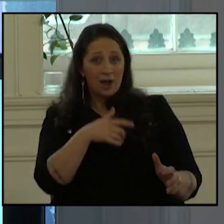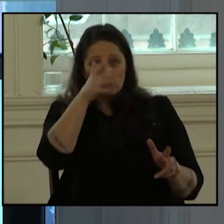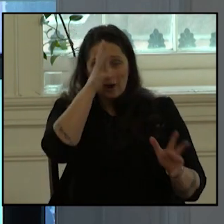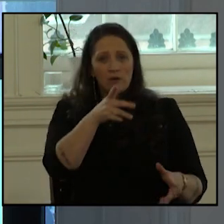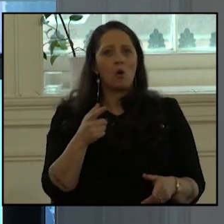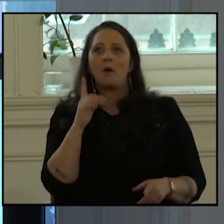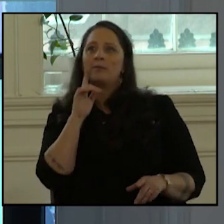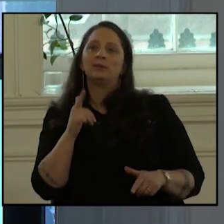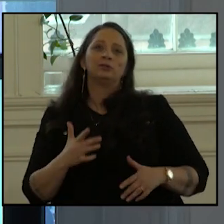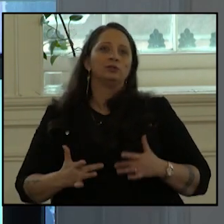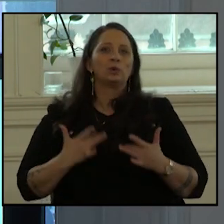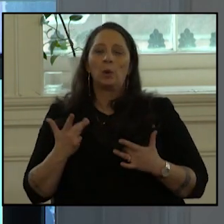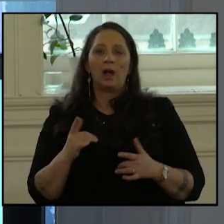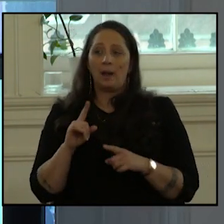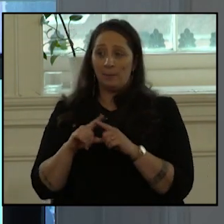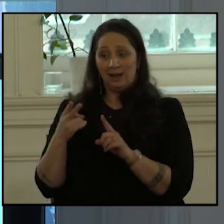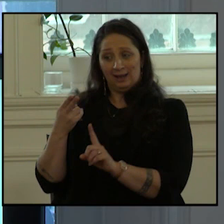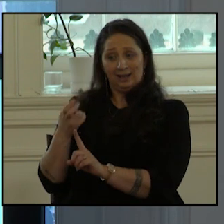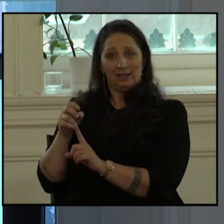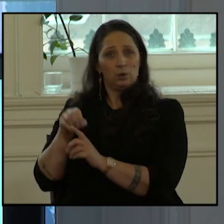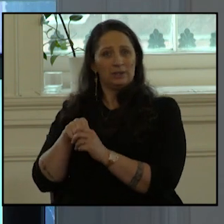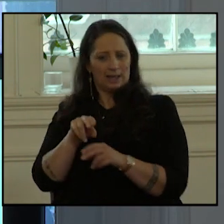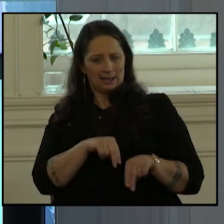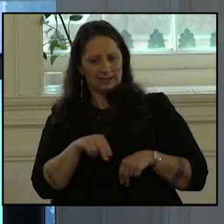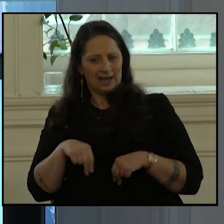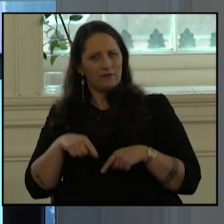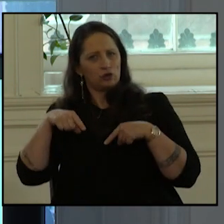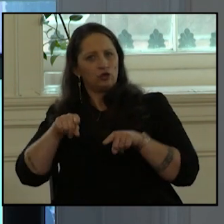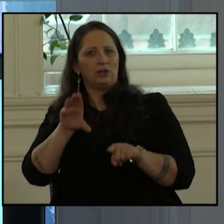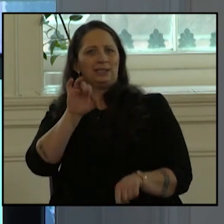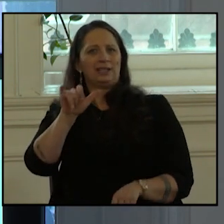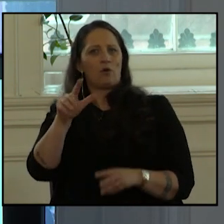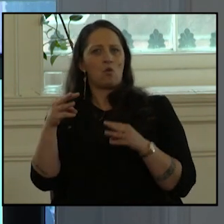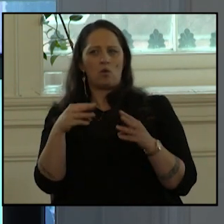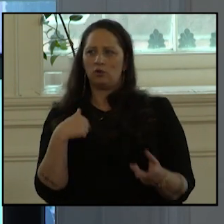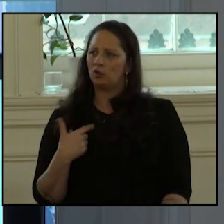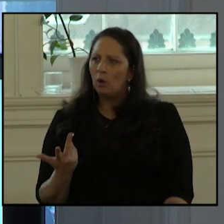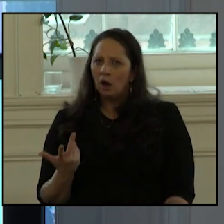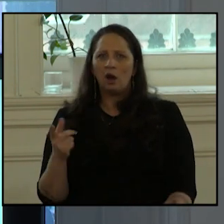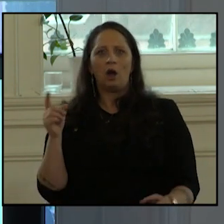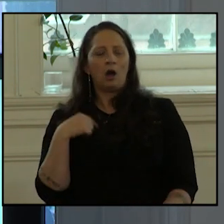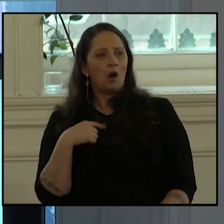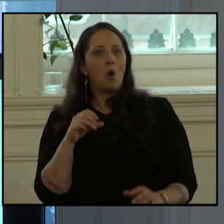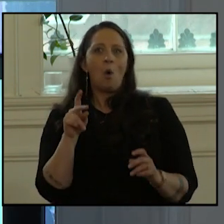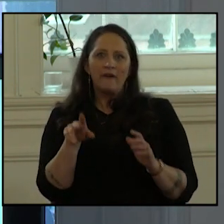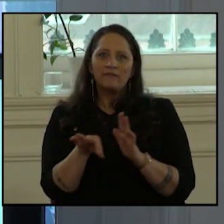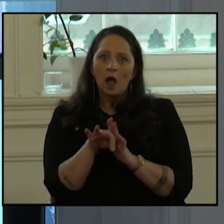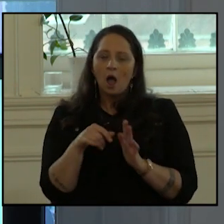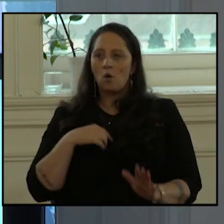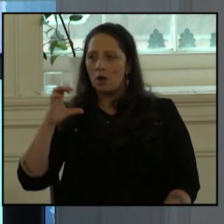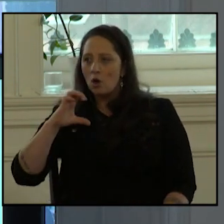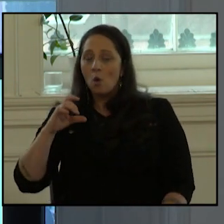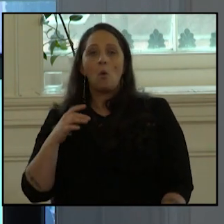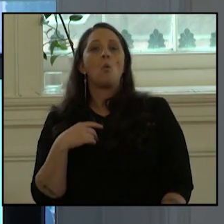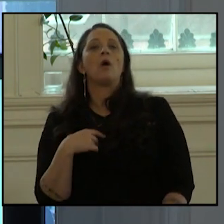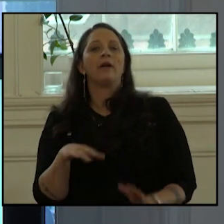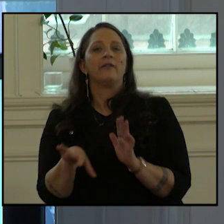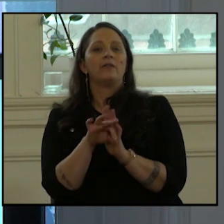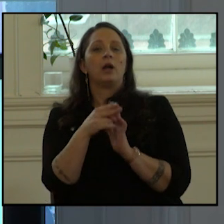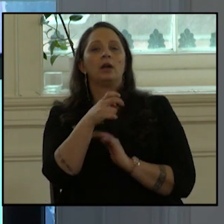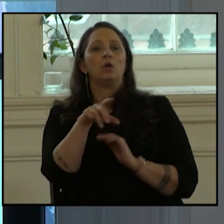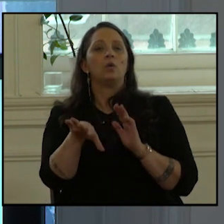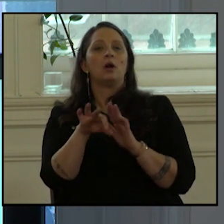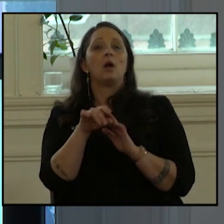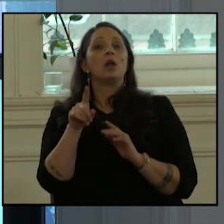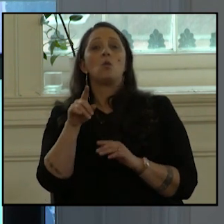was in the Navy in the Civil War. So we traced down, well, where's he at? We discovered that he was buried in Laurel Cemetery